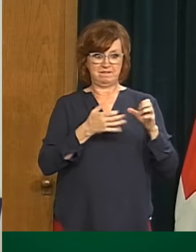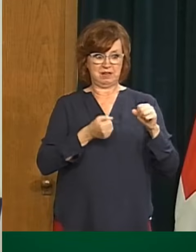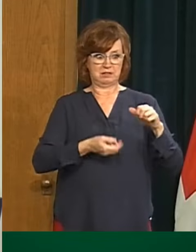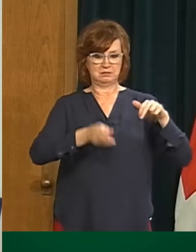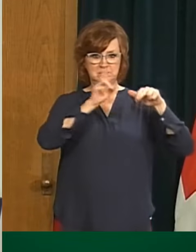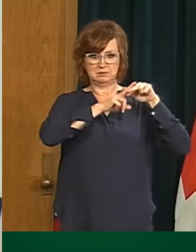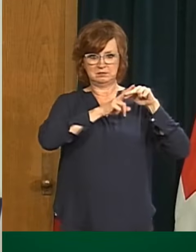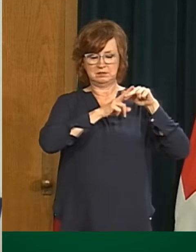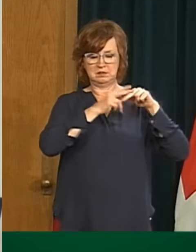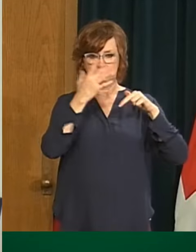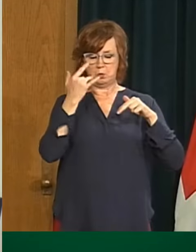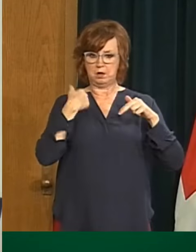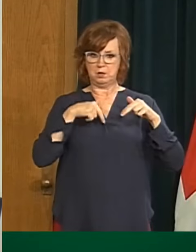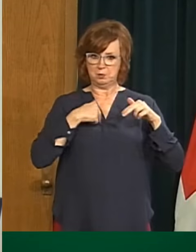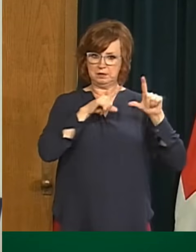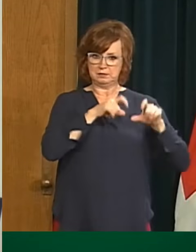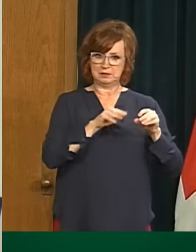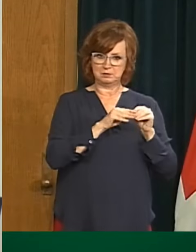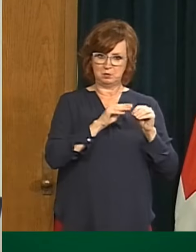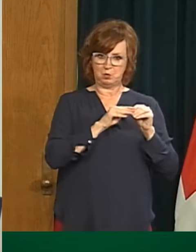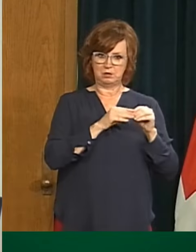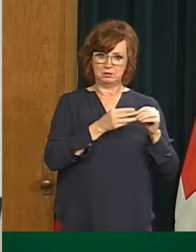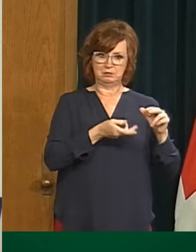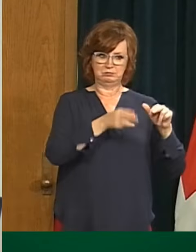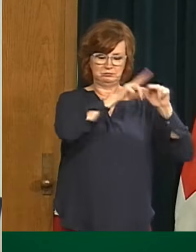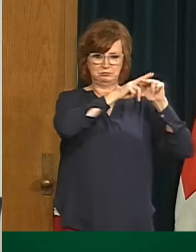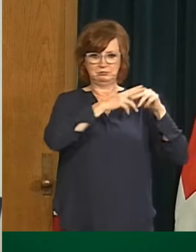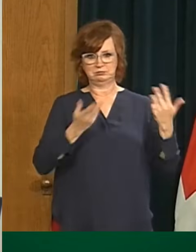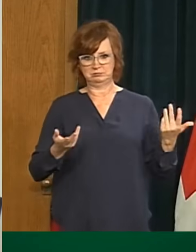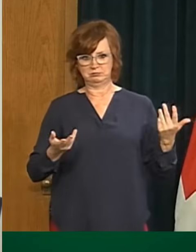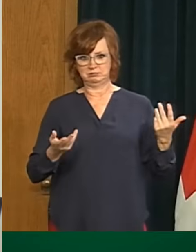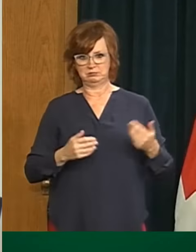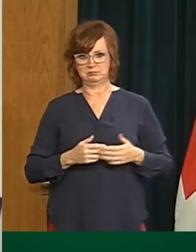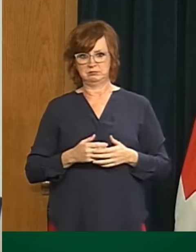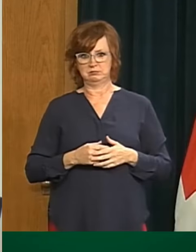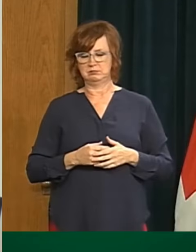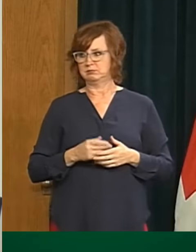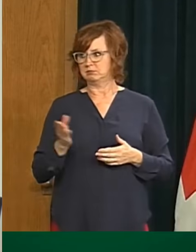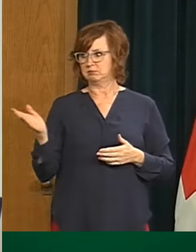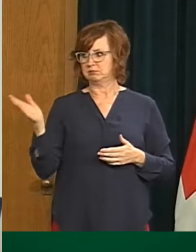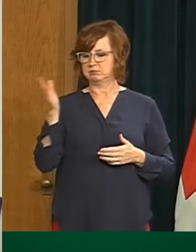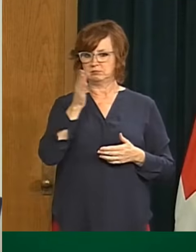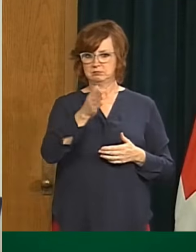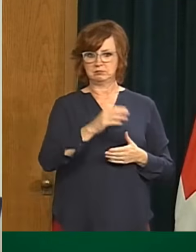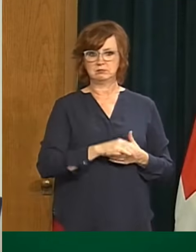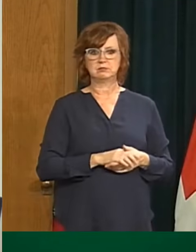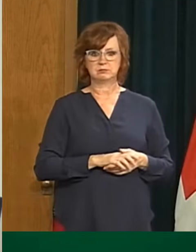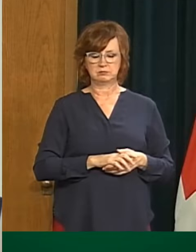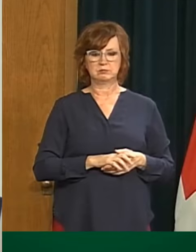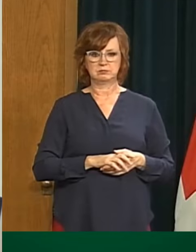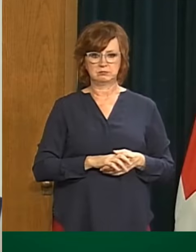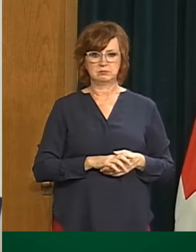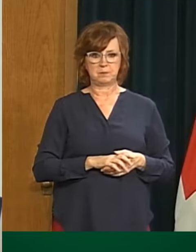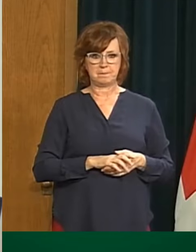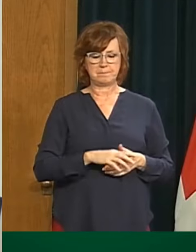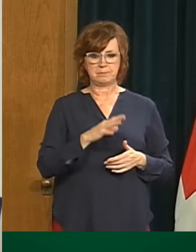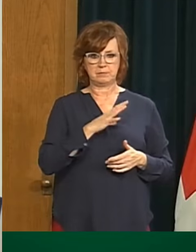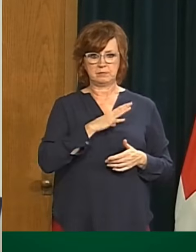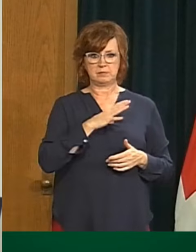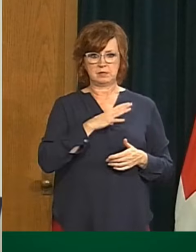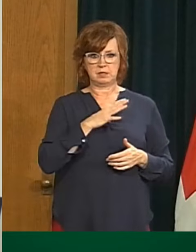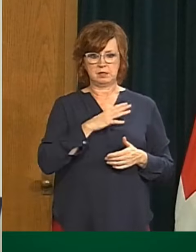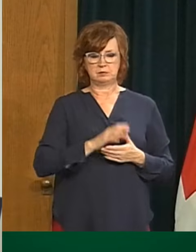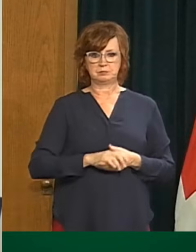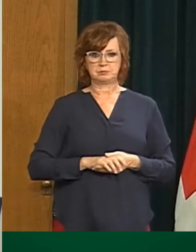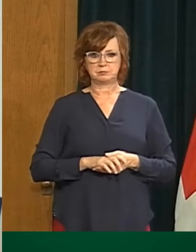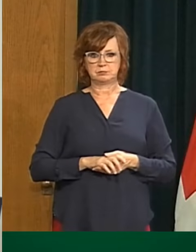trying to get ahead of the outbreak. So we also need to look at it from that context. Follow up, Steph? Yes. Why are